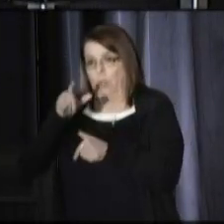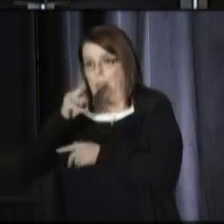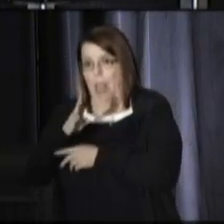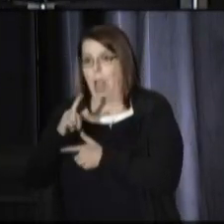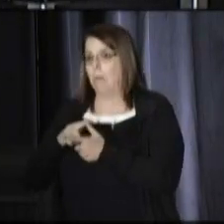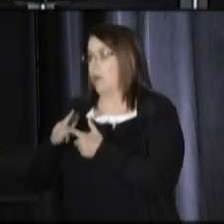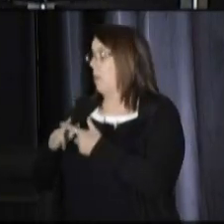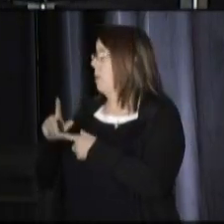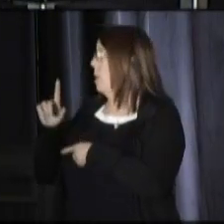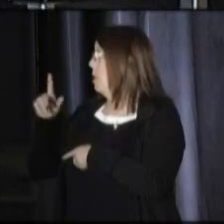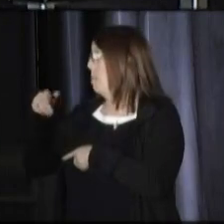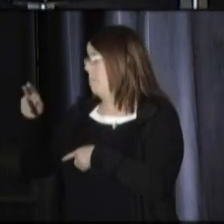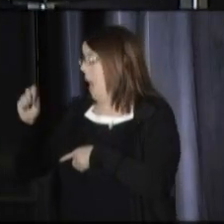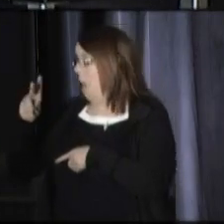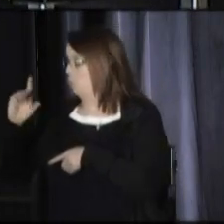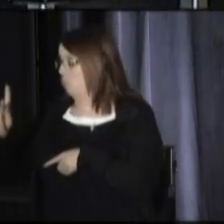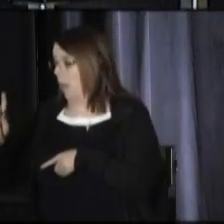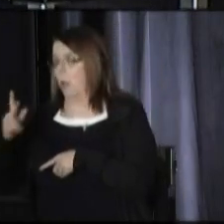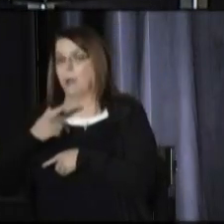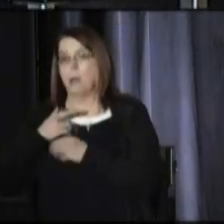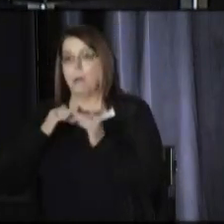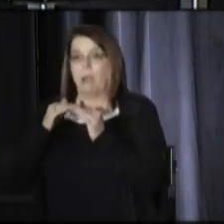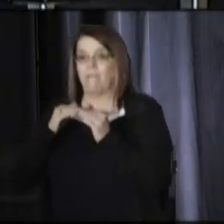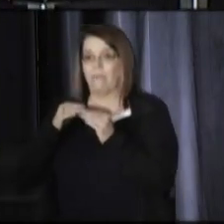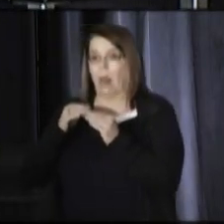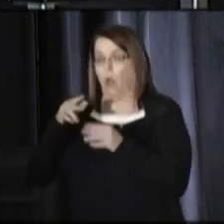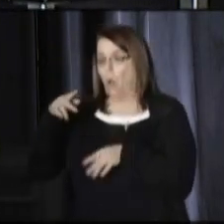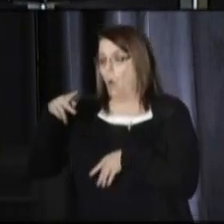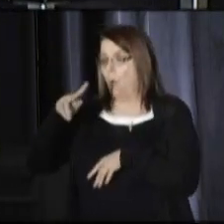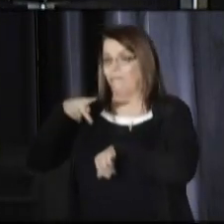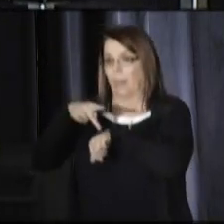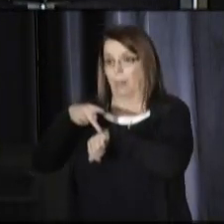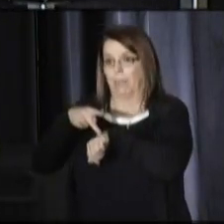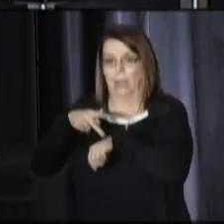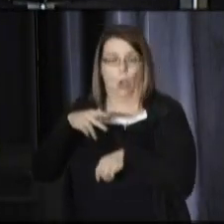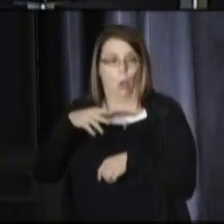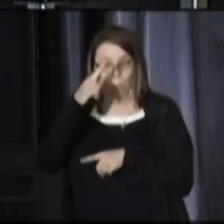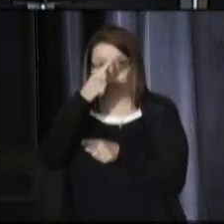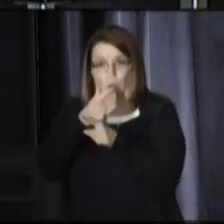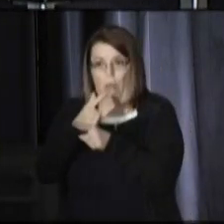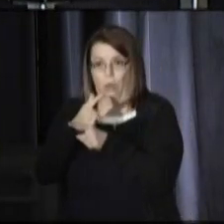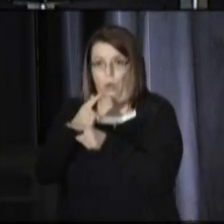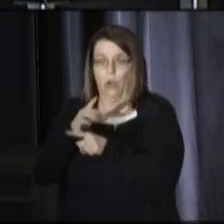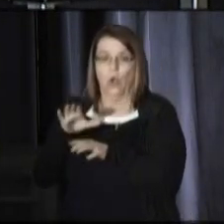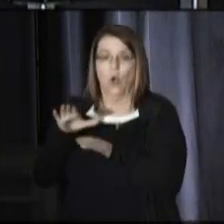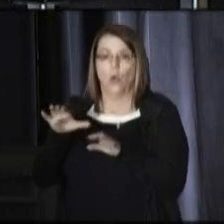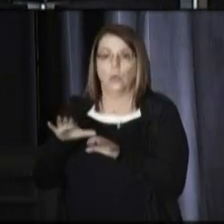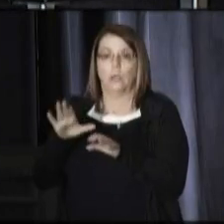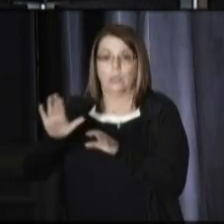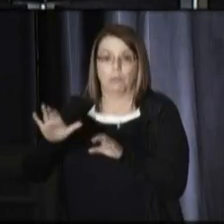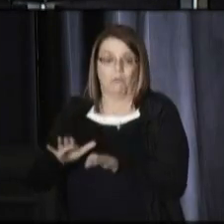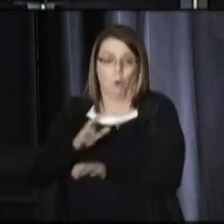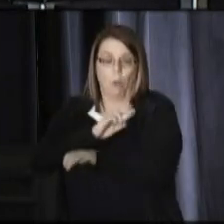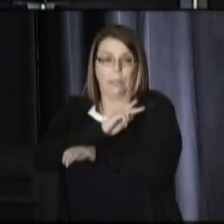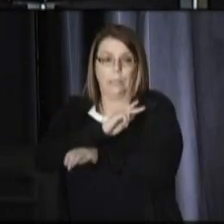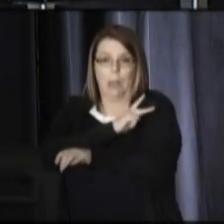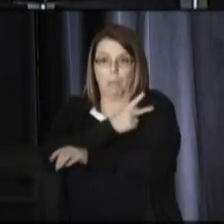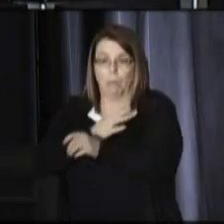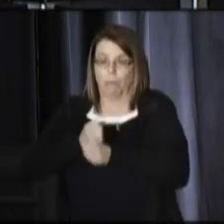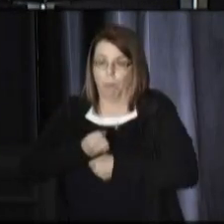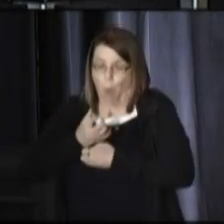It's really my pleasure to introduce these three brilliant multidisciplinary and artists here today. T. Kira,